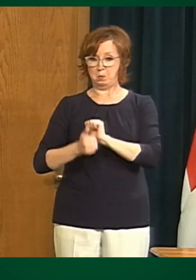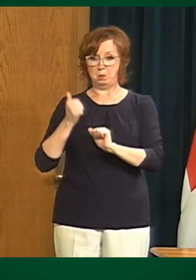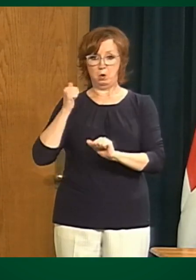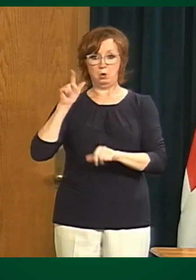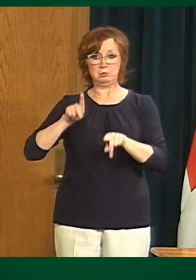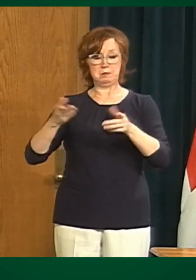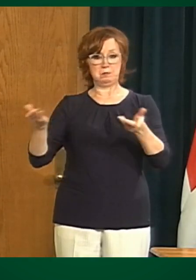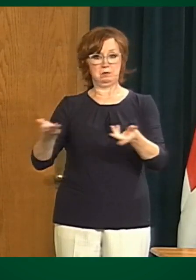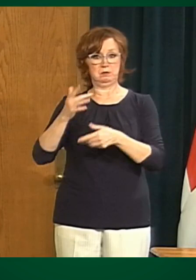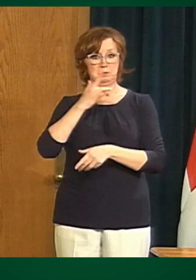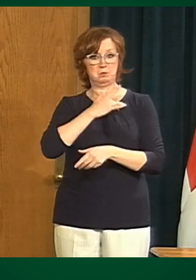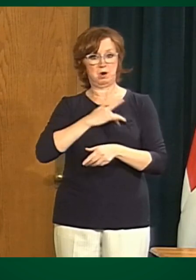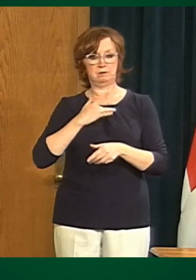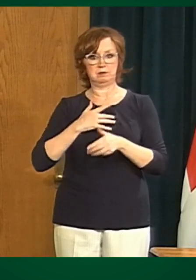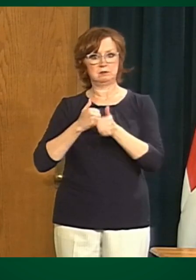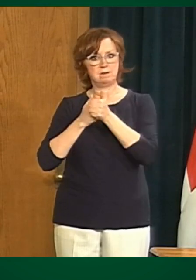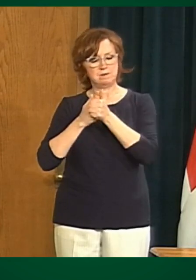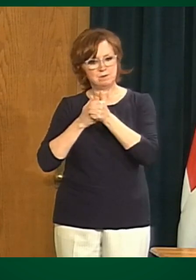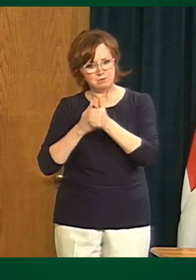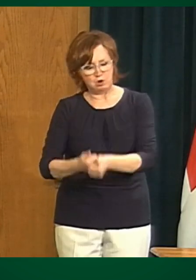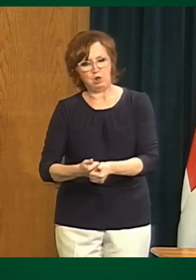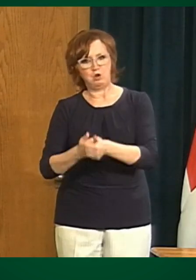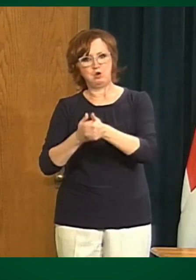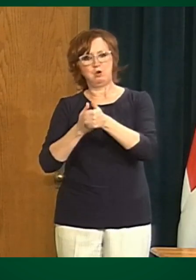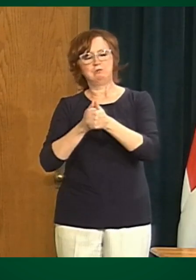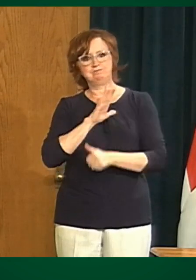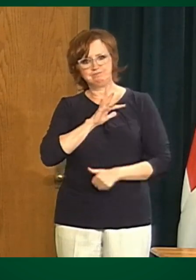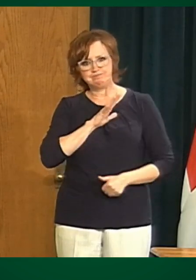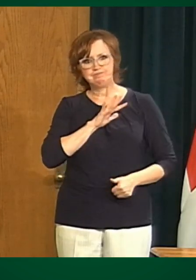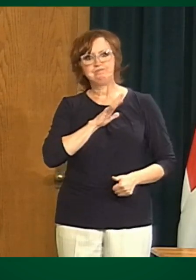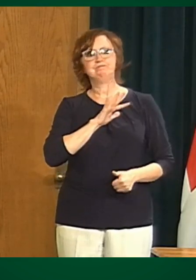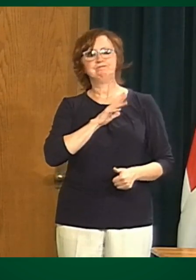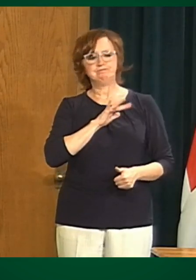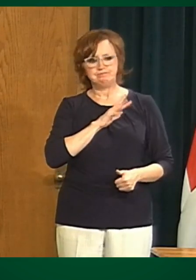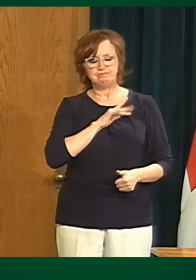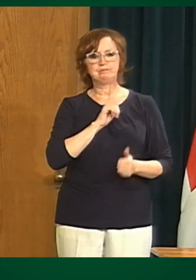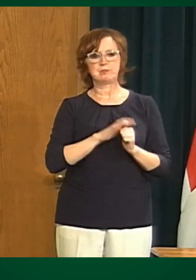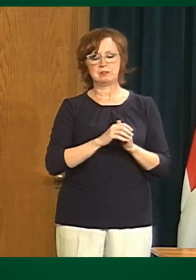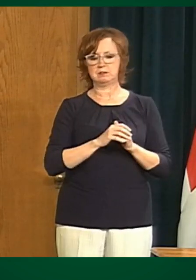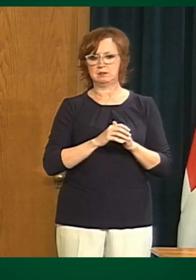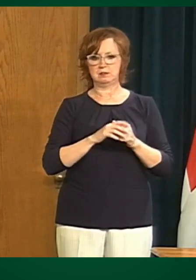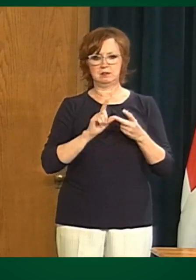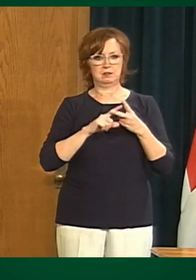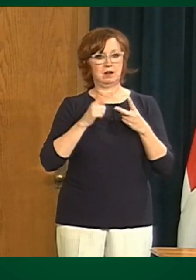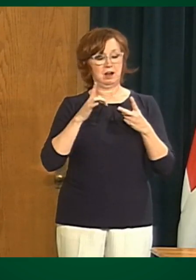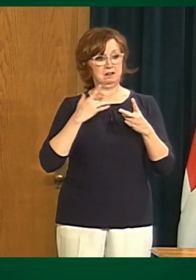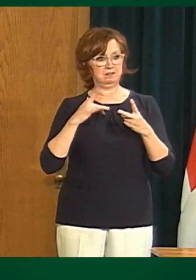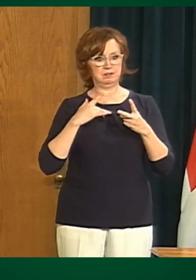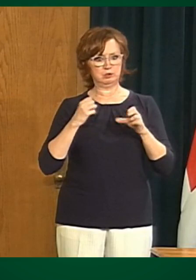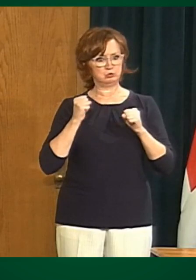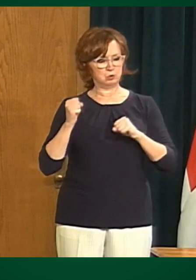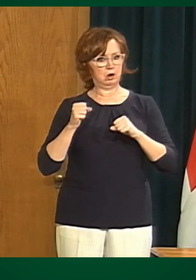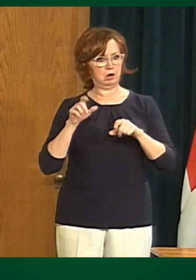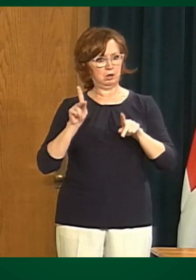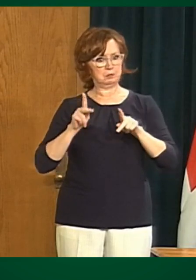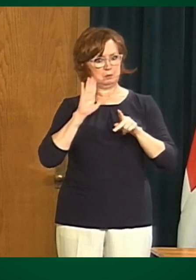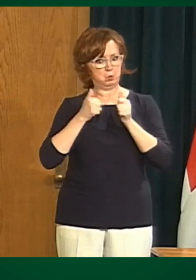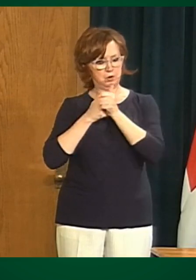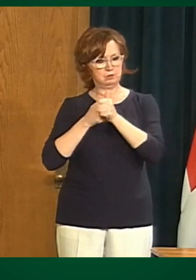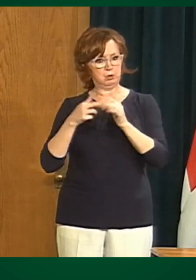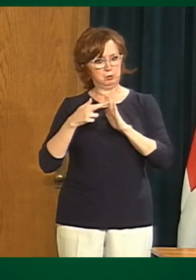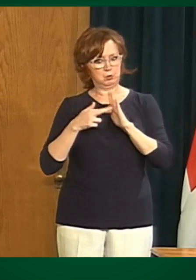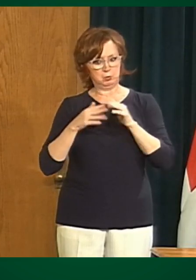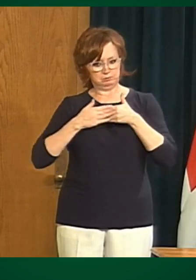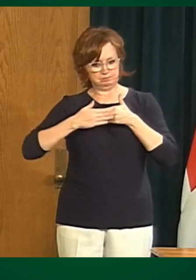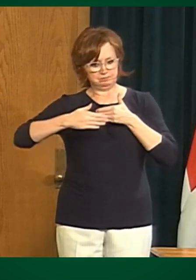doing exactly what they need to be doing, and it's my expectation and my belief that they will continue to do that in the